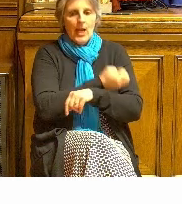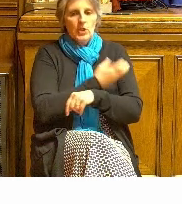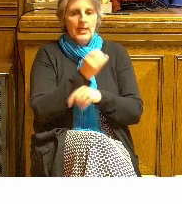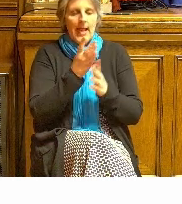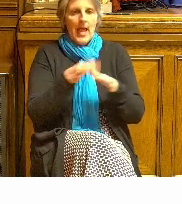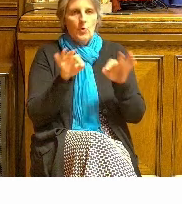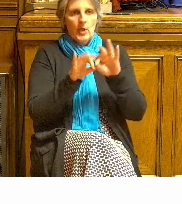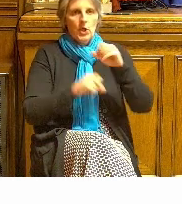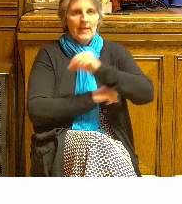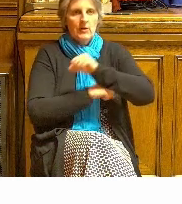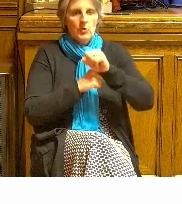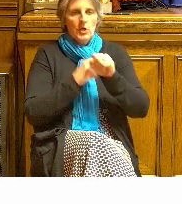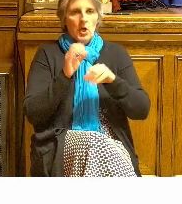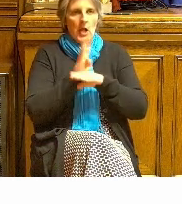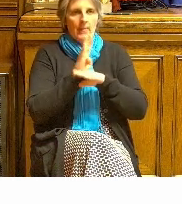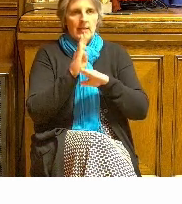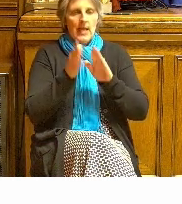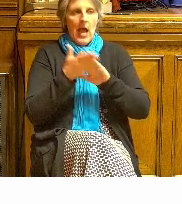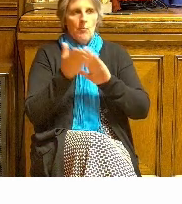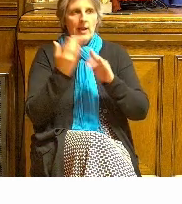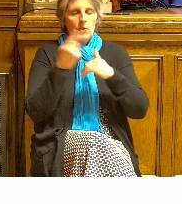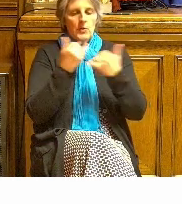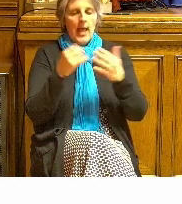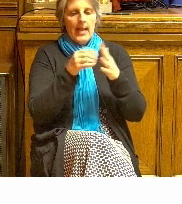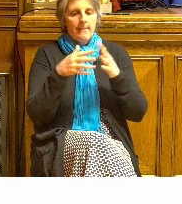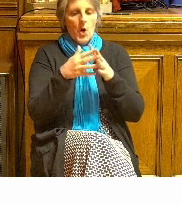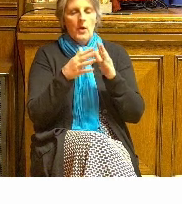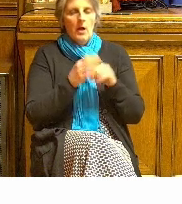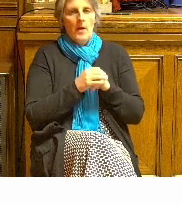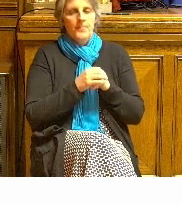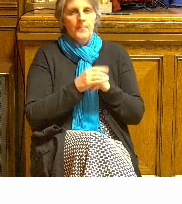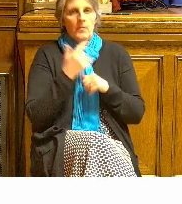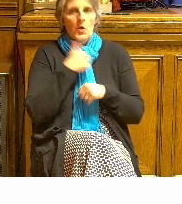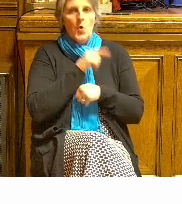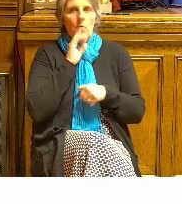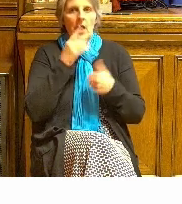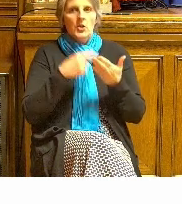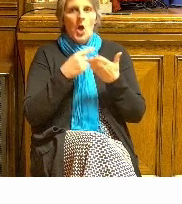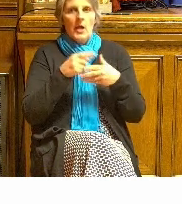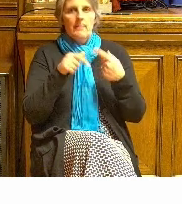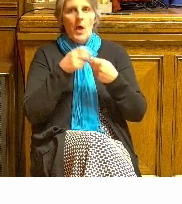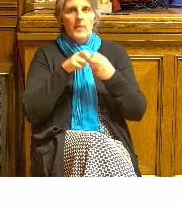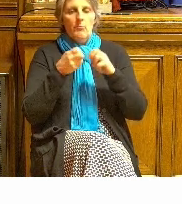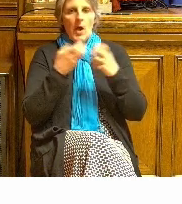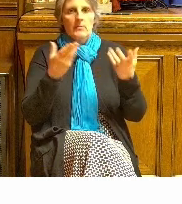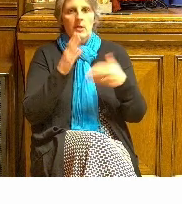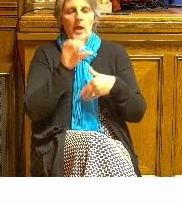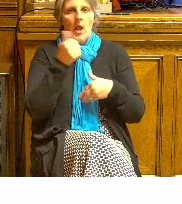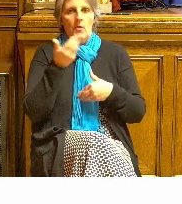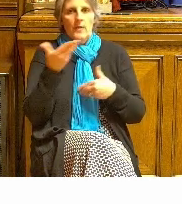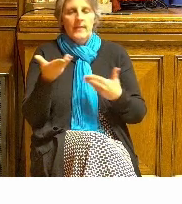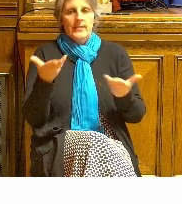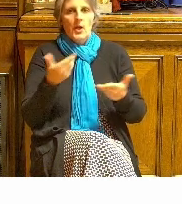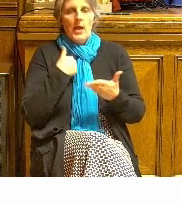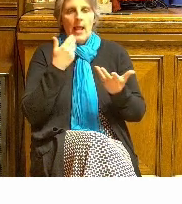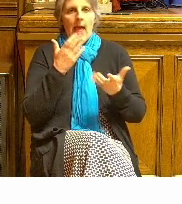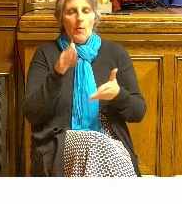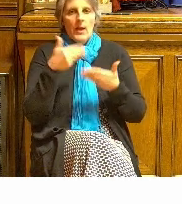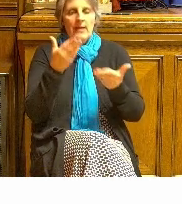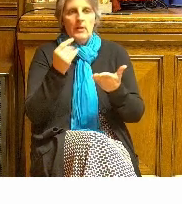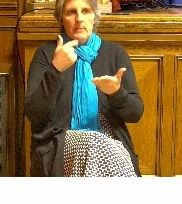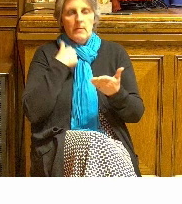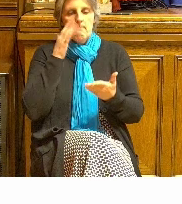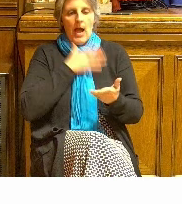infrastructure companies operating today in America. We are talking about the problems here and all the things here, and I want to give you a little bit of